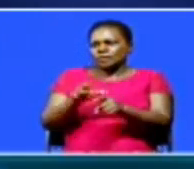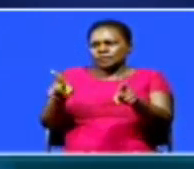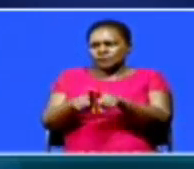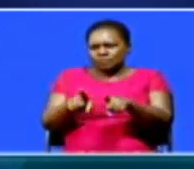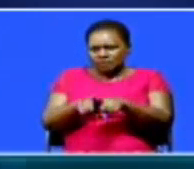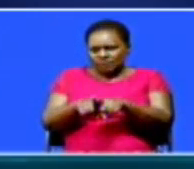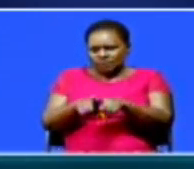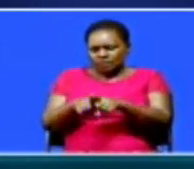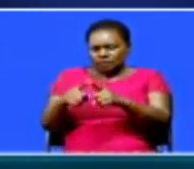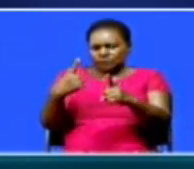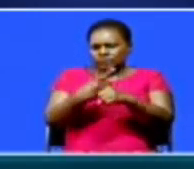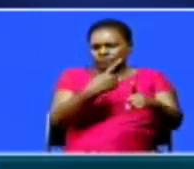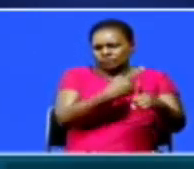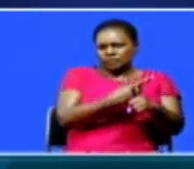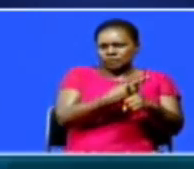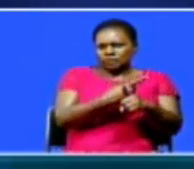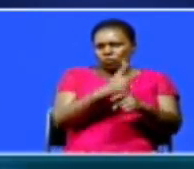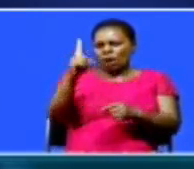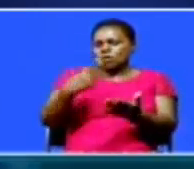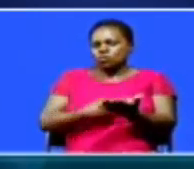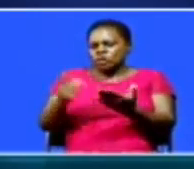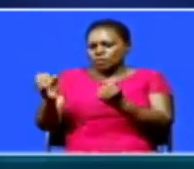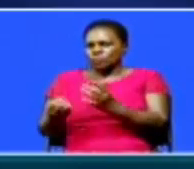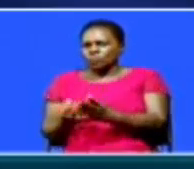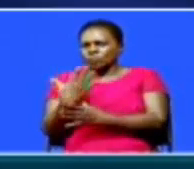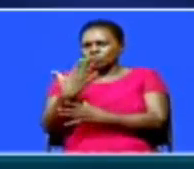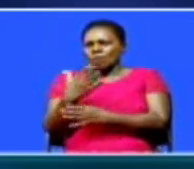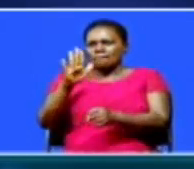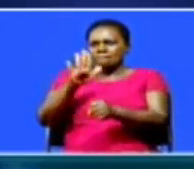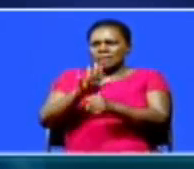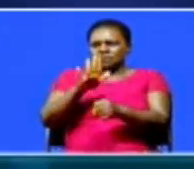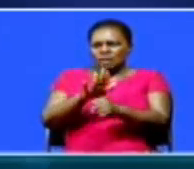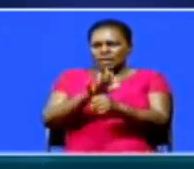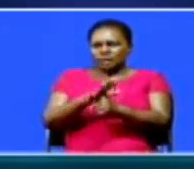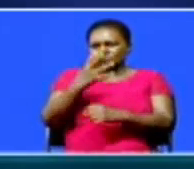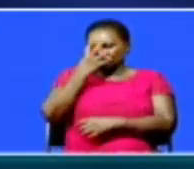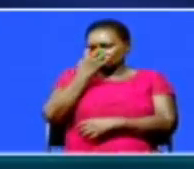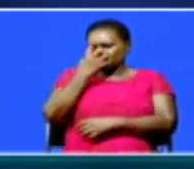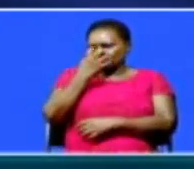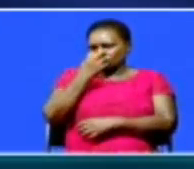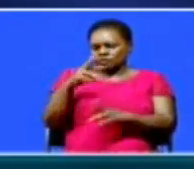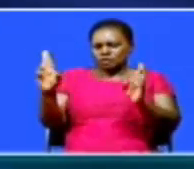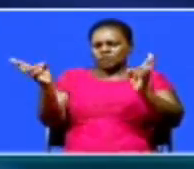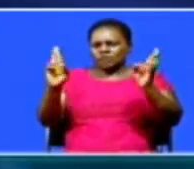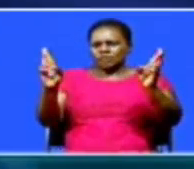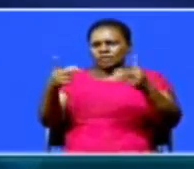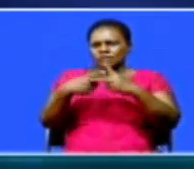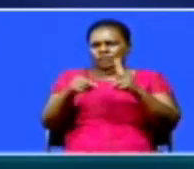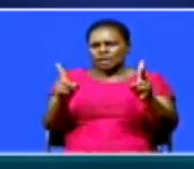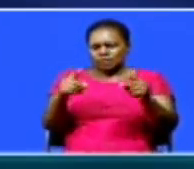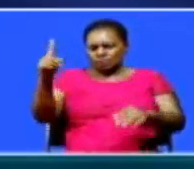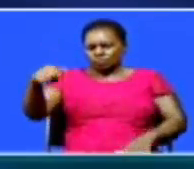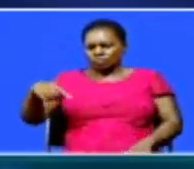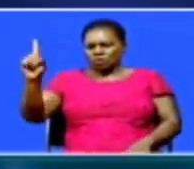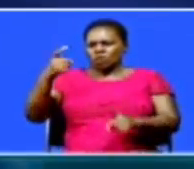the students from various faculties 1 week to develop, and mass production of the ventilators is set to commence following